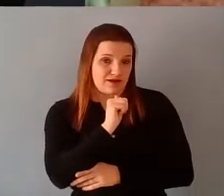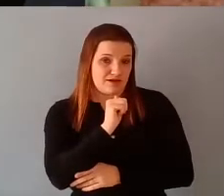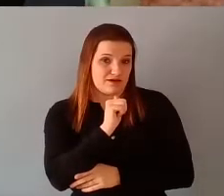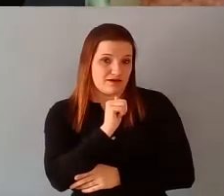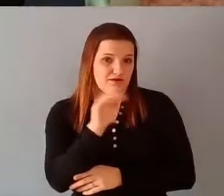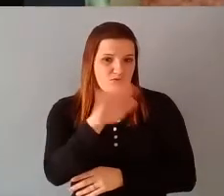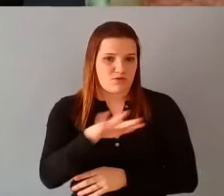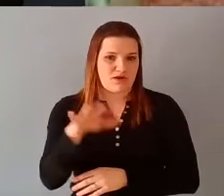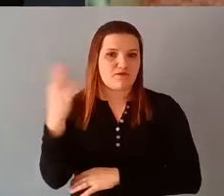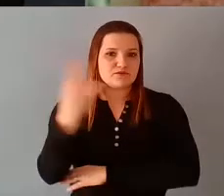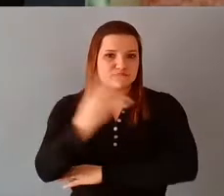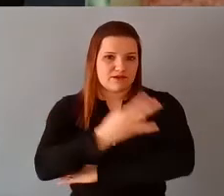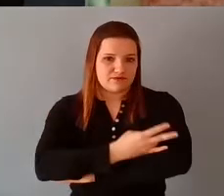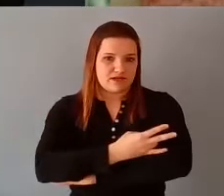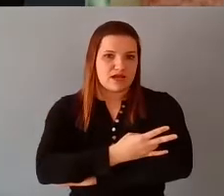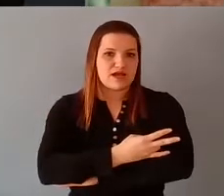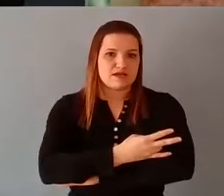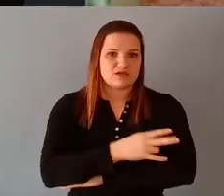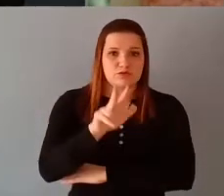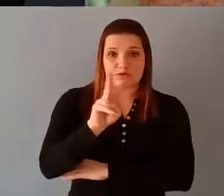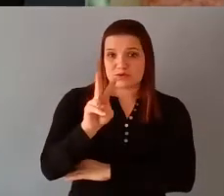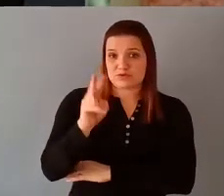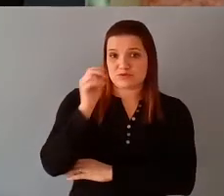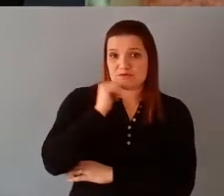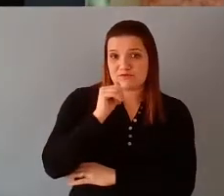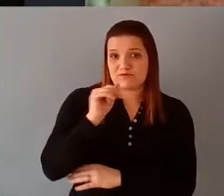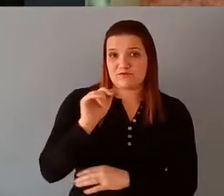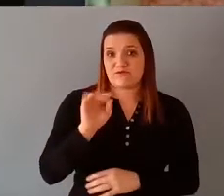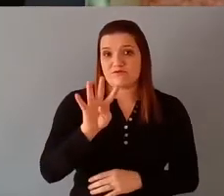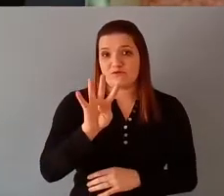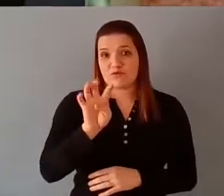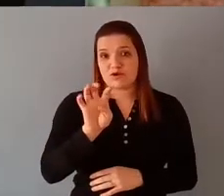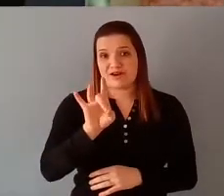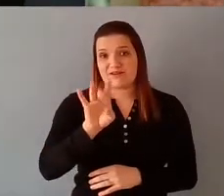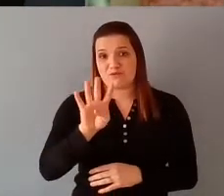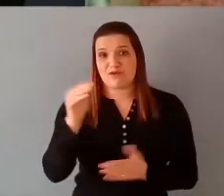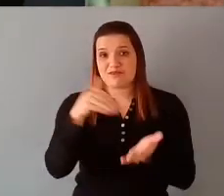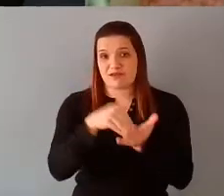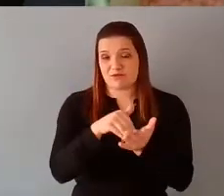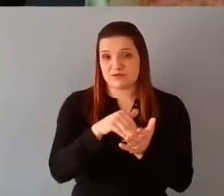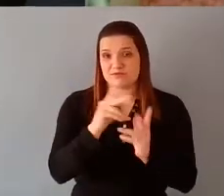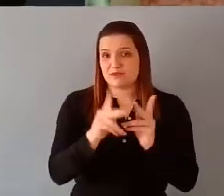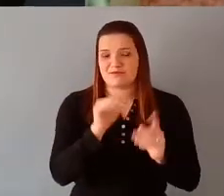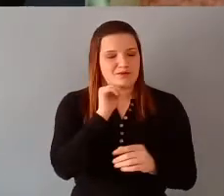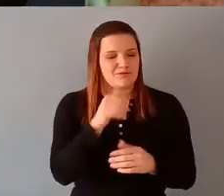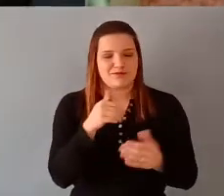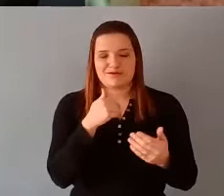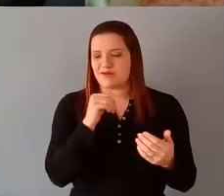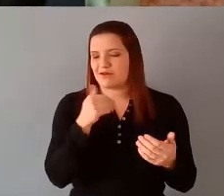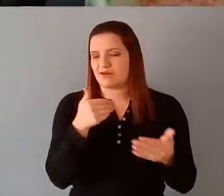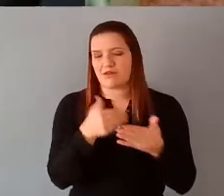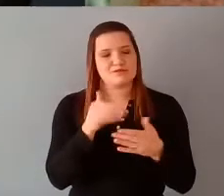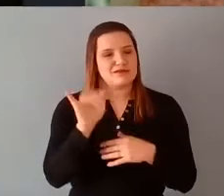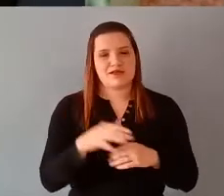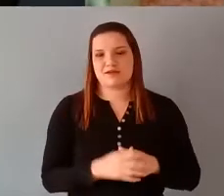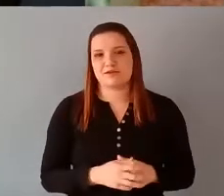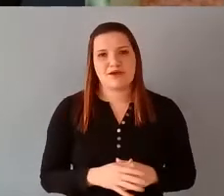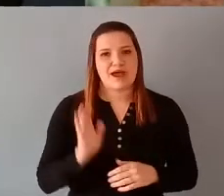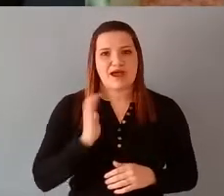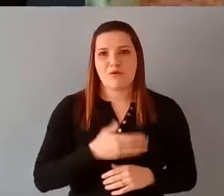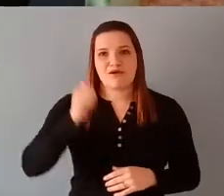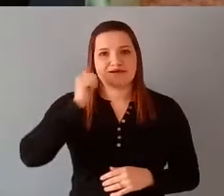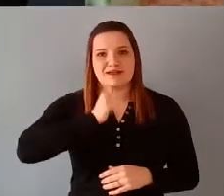days, based on a population of 484,000. Well, we're nowhere close to that. Our daily